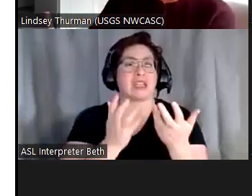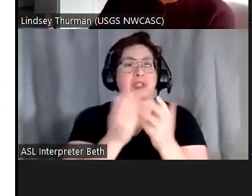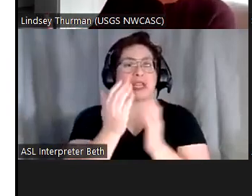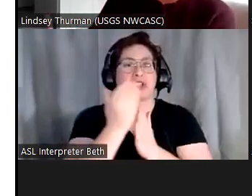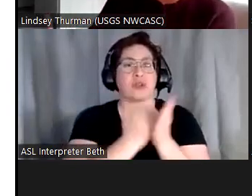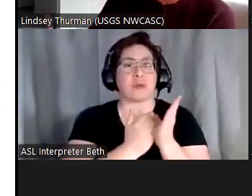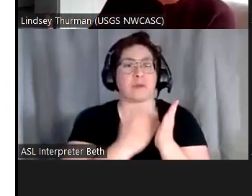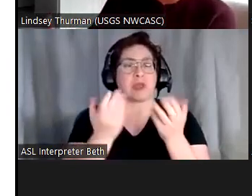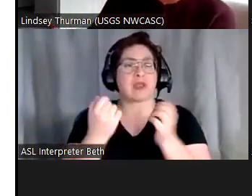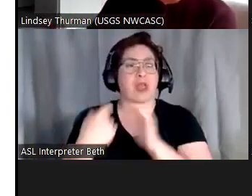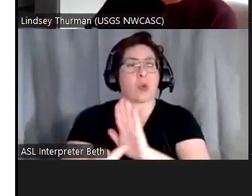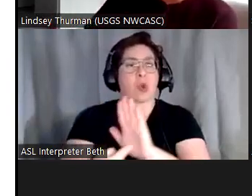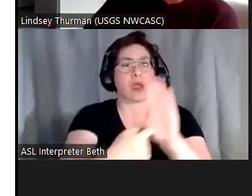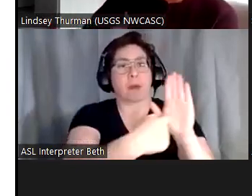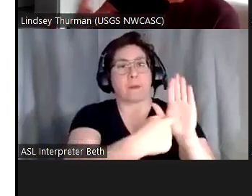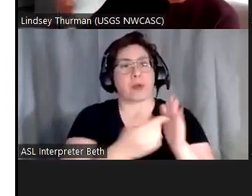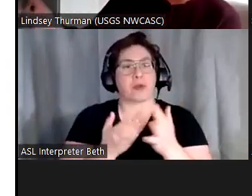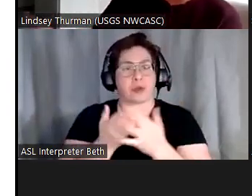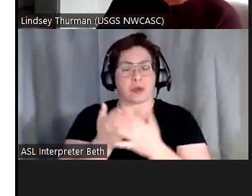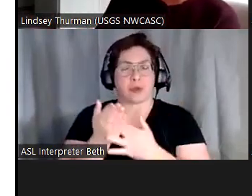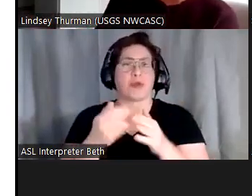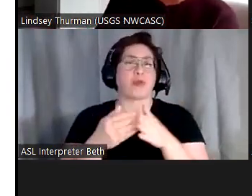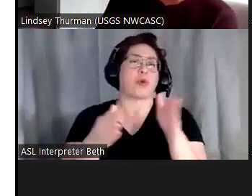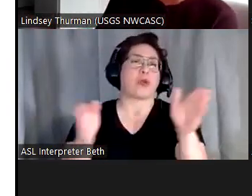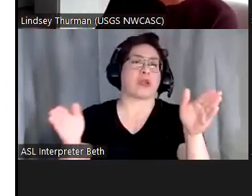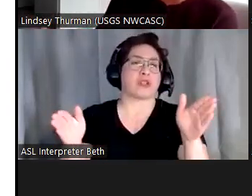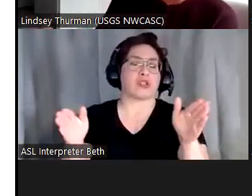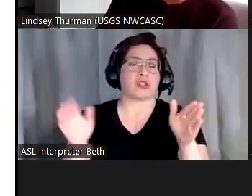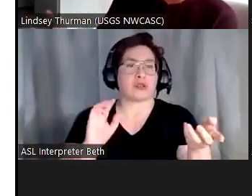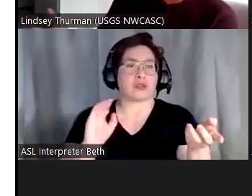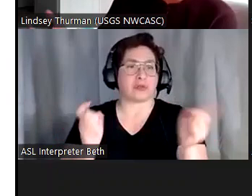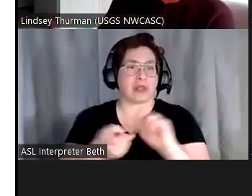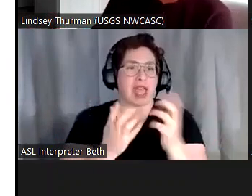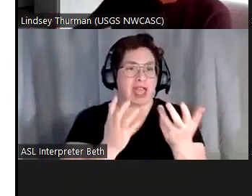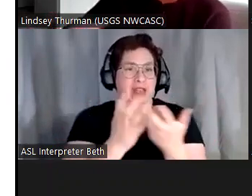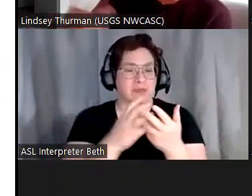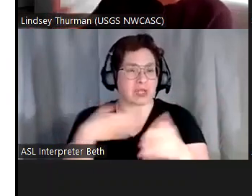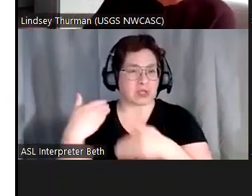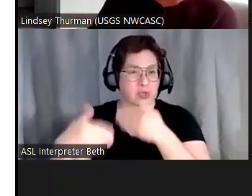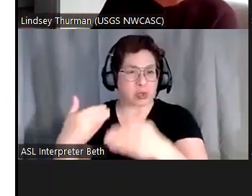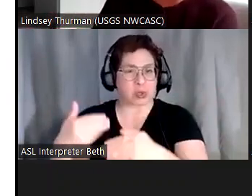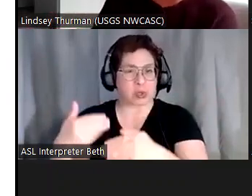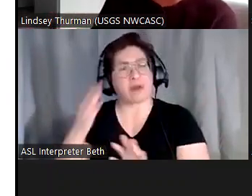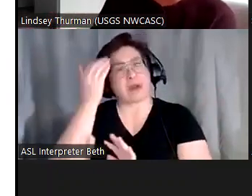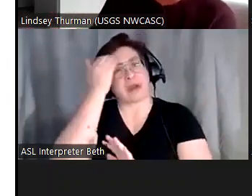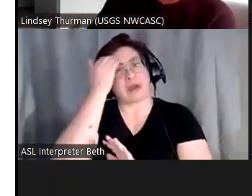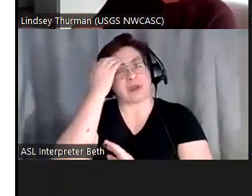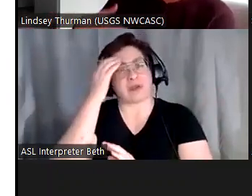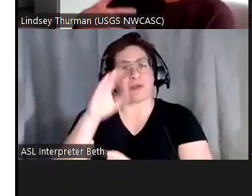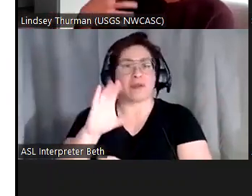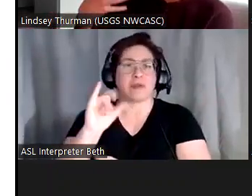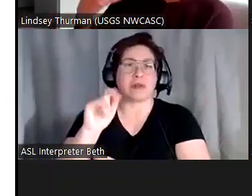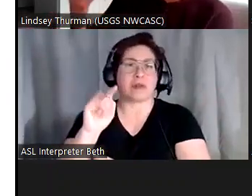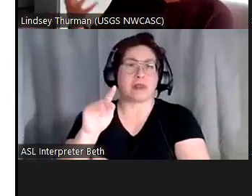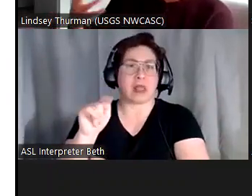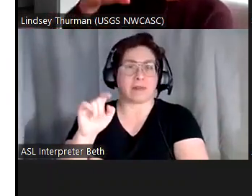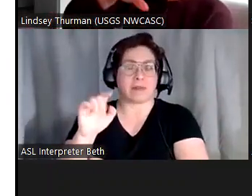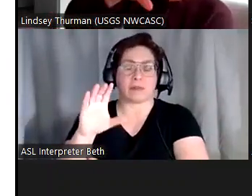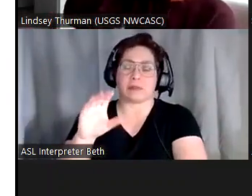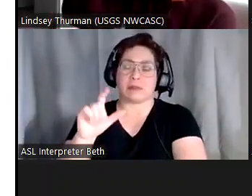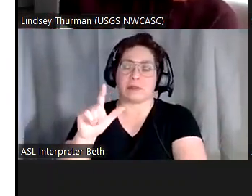present this to you through the general adaptation process. If you're familiar with climate smart conservation, this